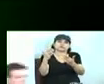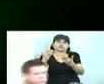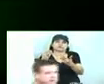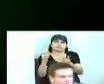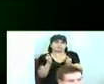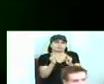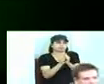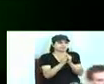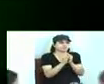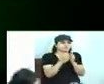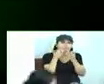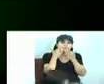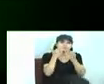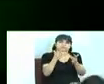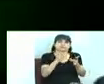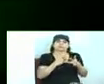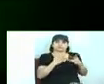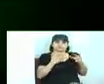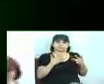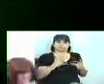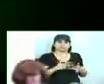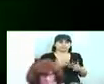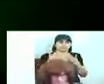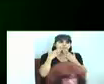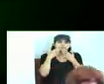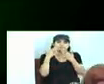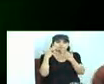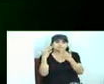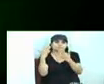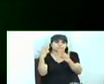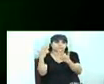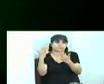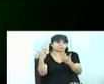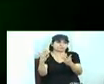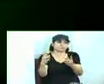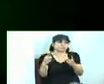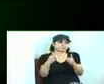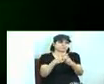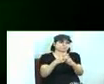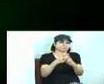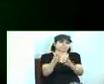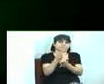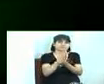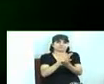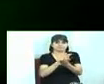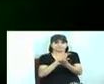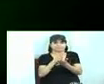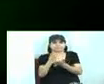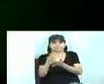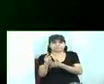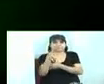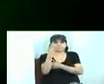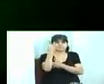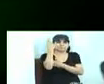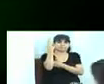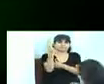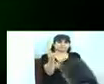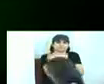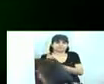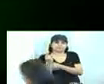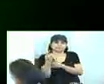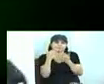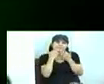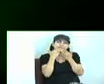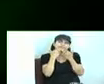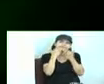thanks with a grateful heart. Give thanks unto the Holy